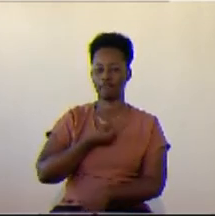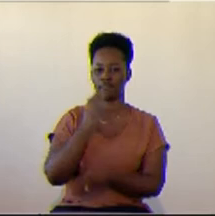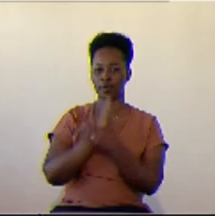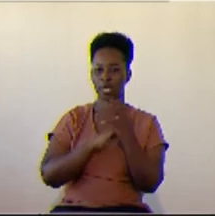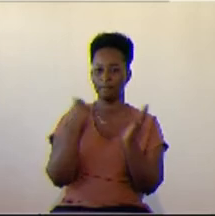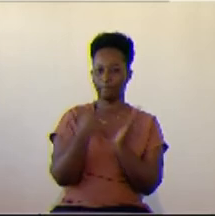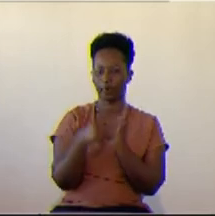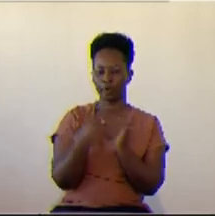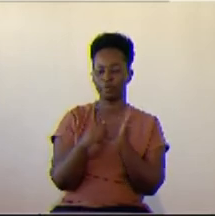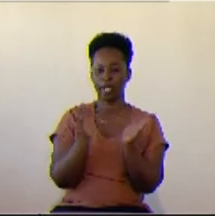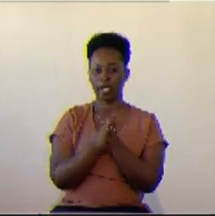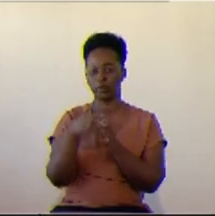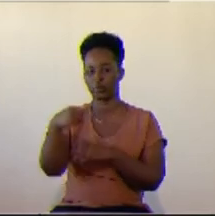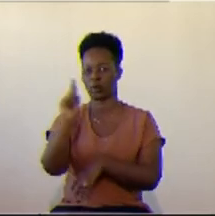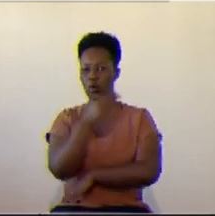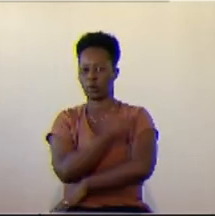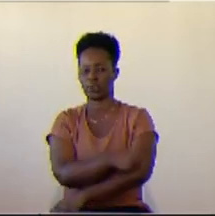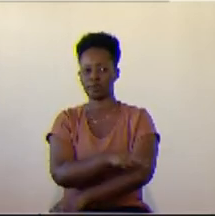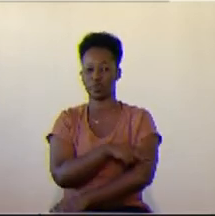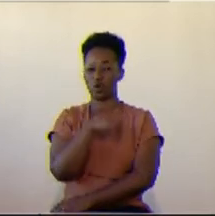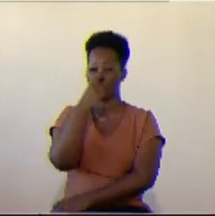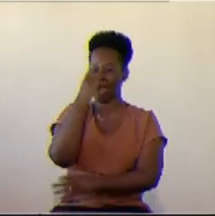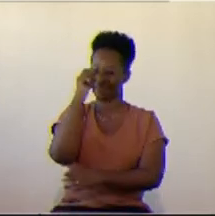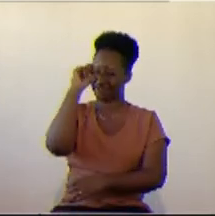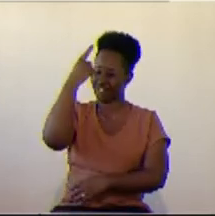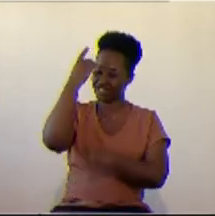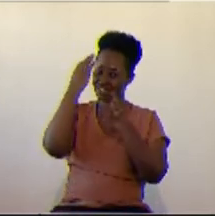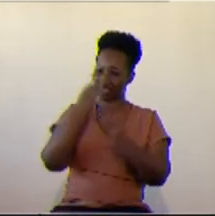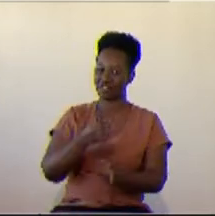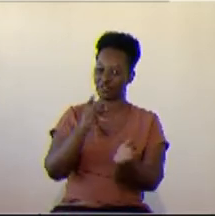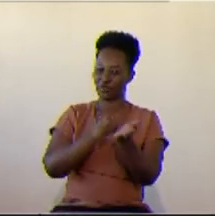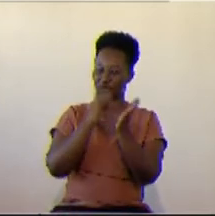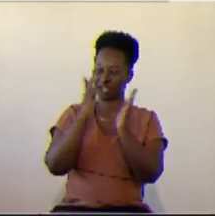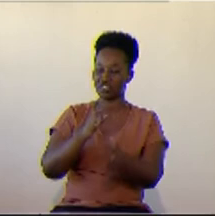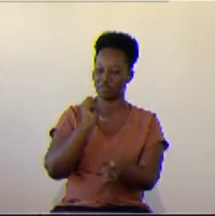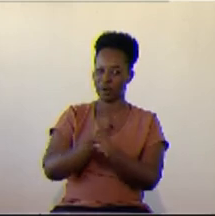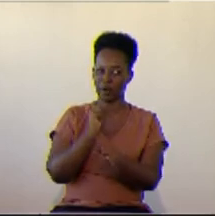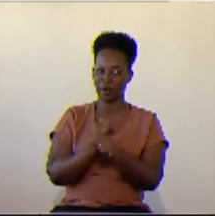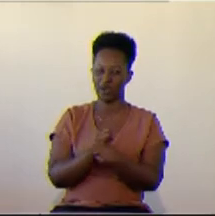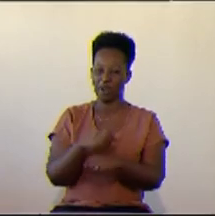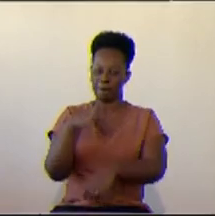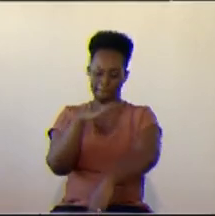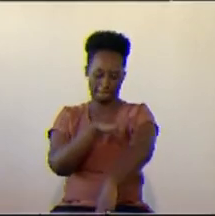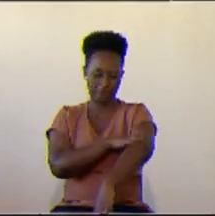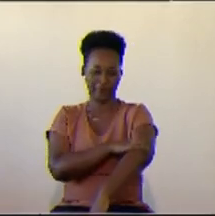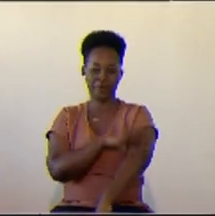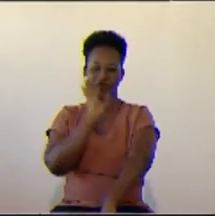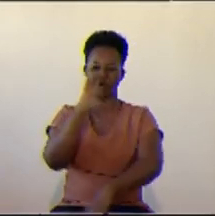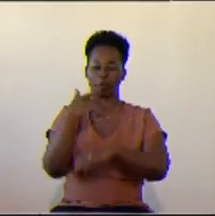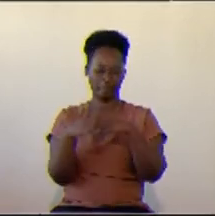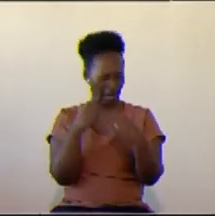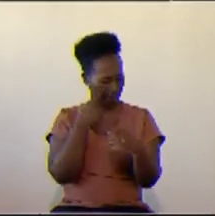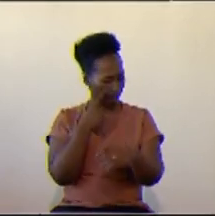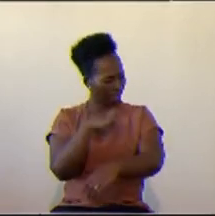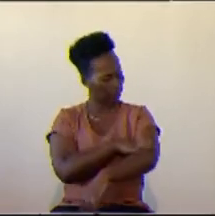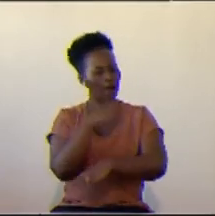problem and you go to the hospital, one of the first things that the doctors will do is to take your blood pressure. On top of